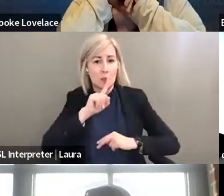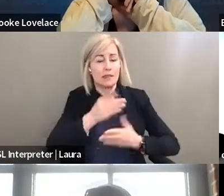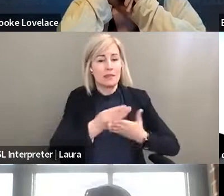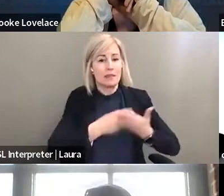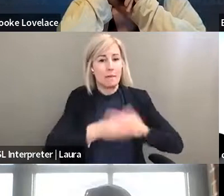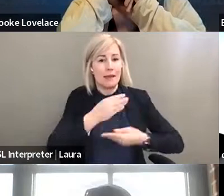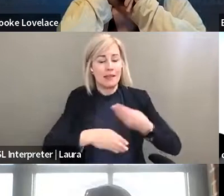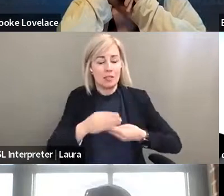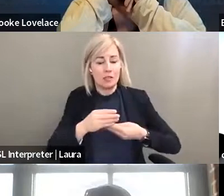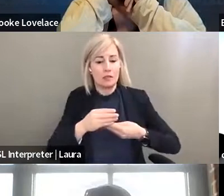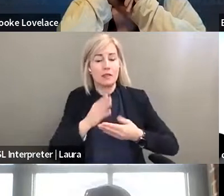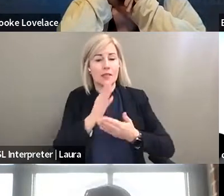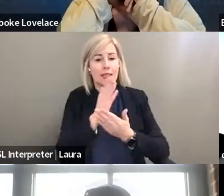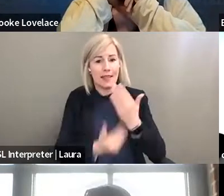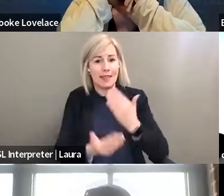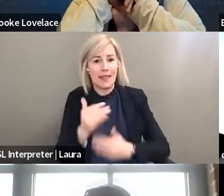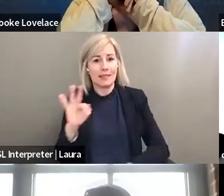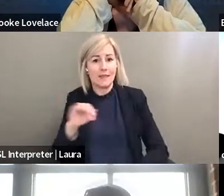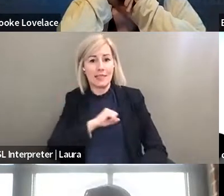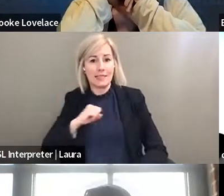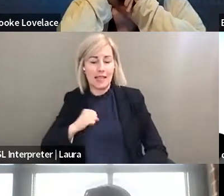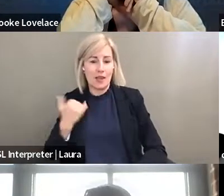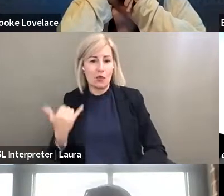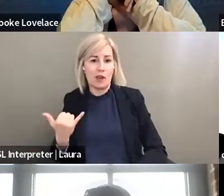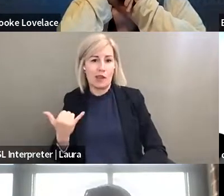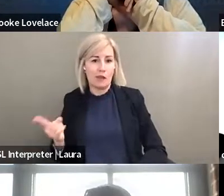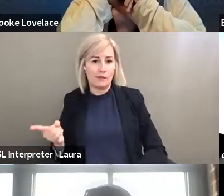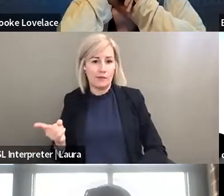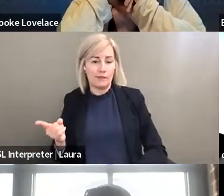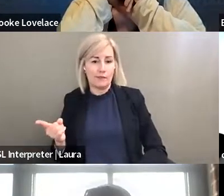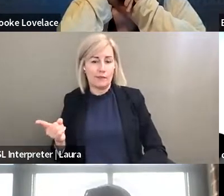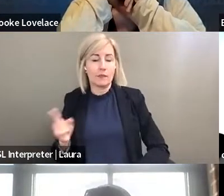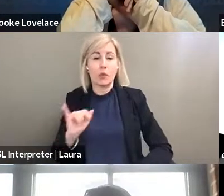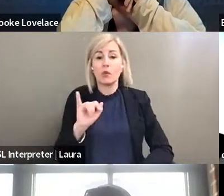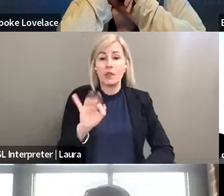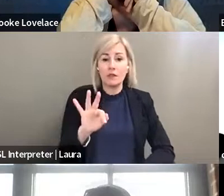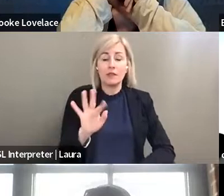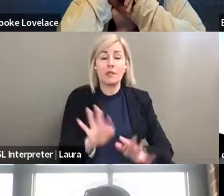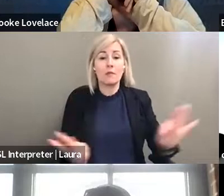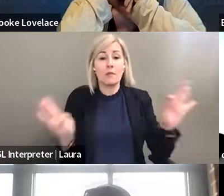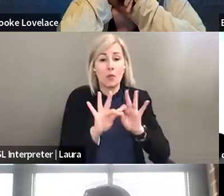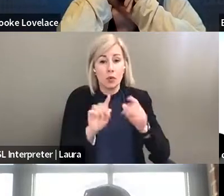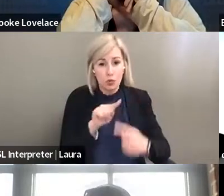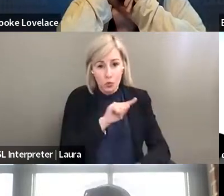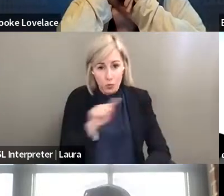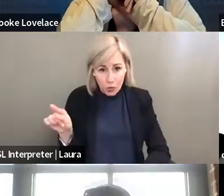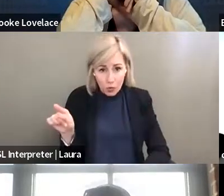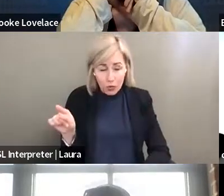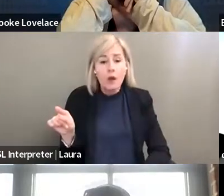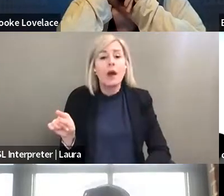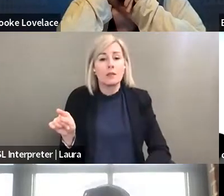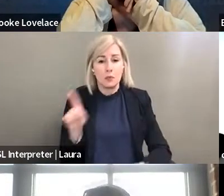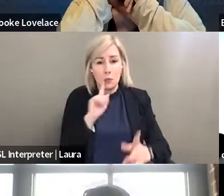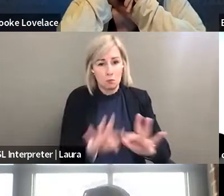in the hands of the Senate right now. And so if this is important to you, I think it's really important